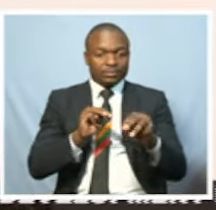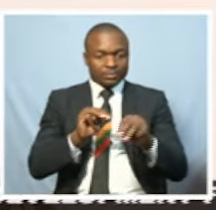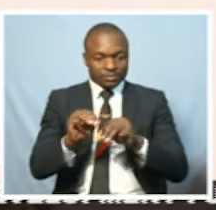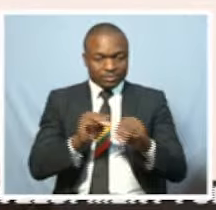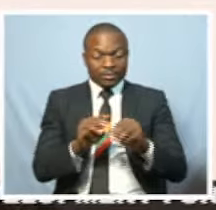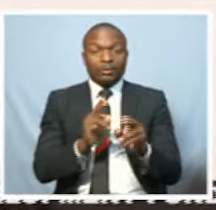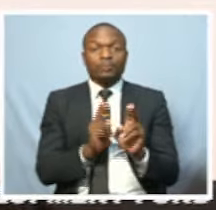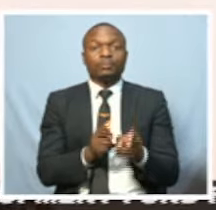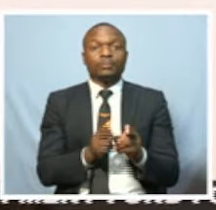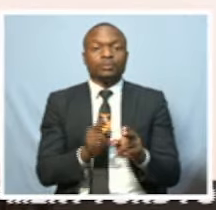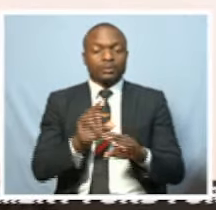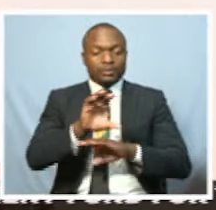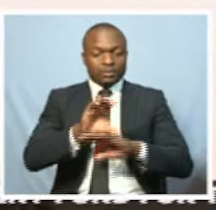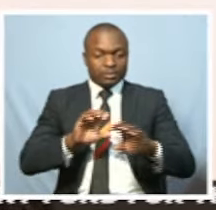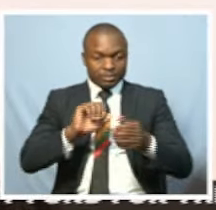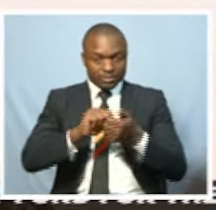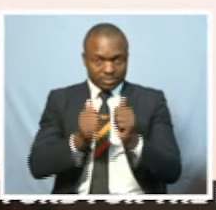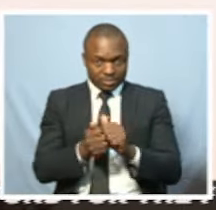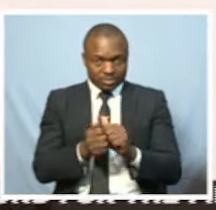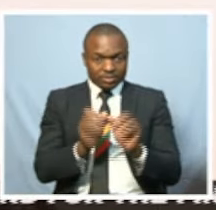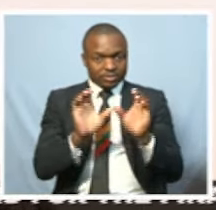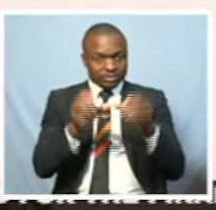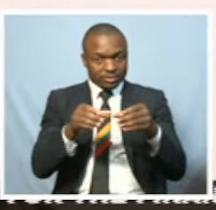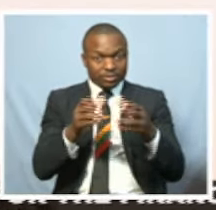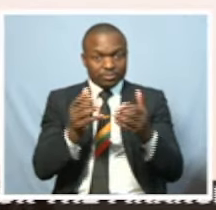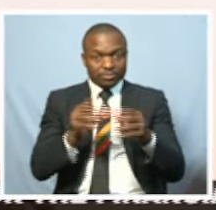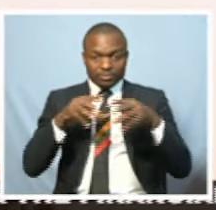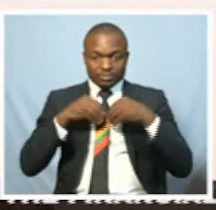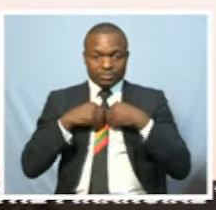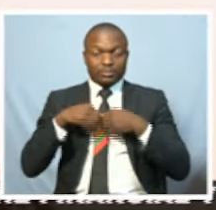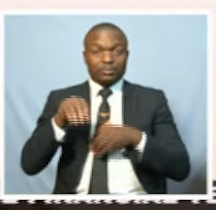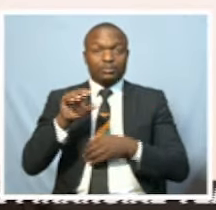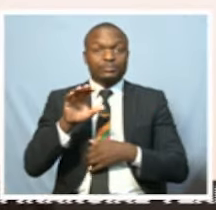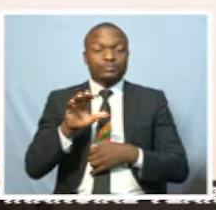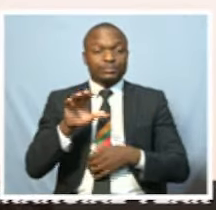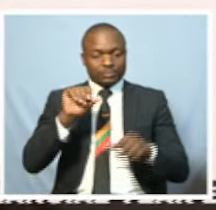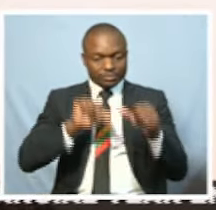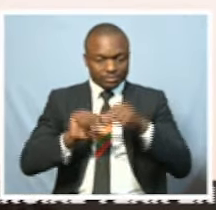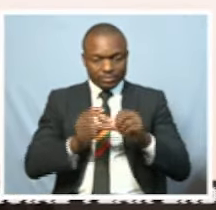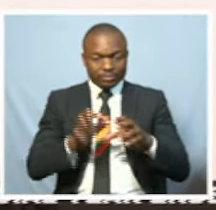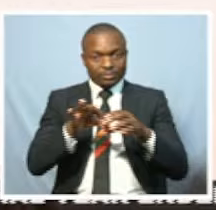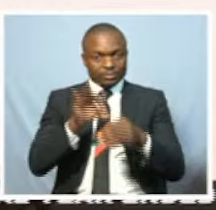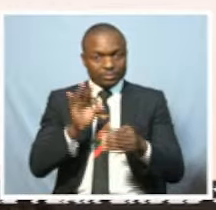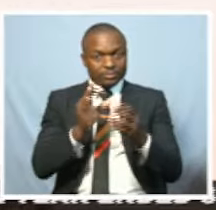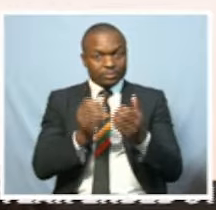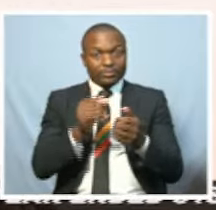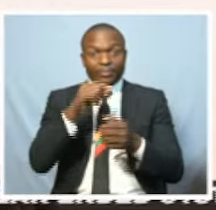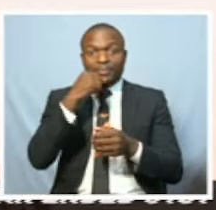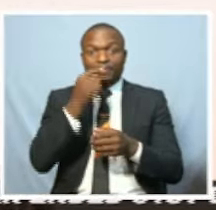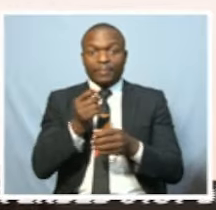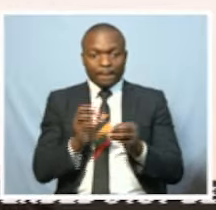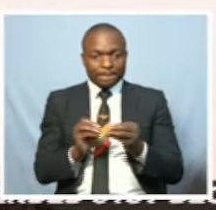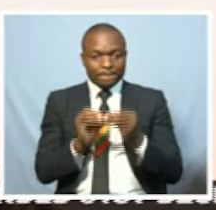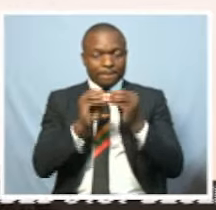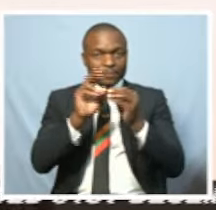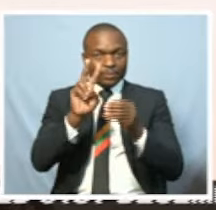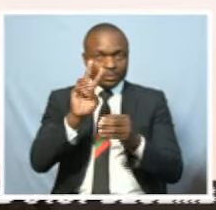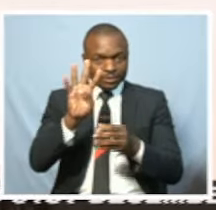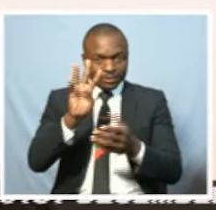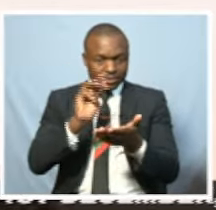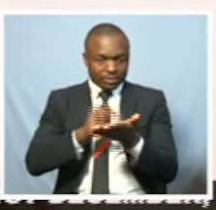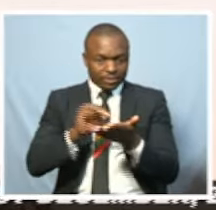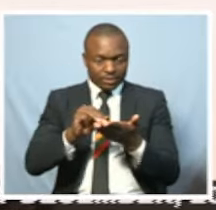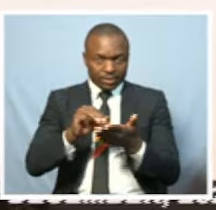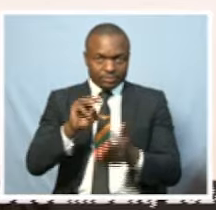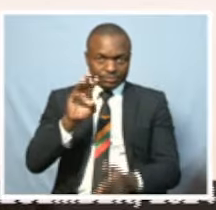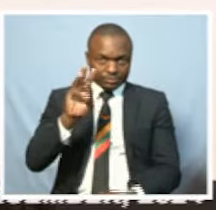response, cause of the query, Council wishes to acknowledge the findings of the auditors and would like to state that a total of